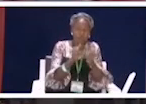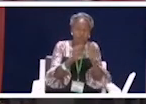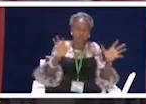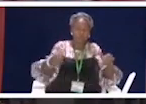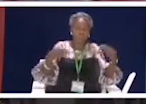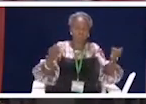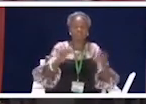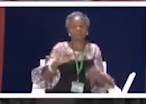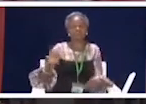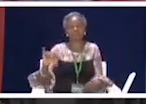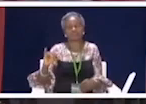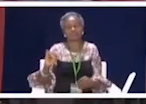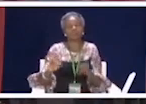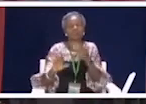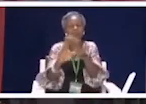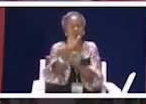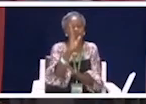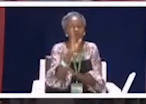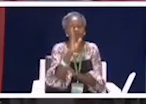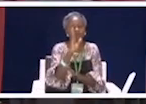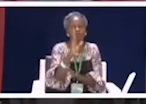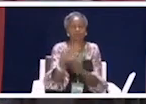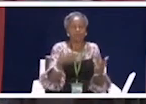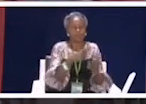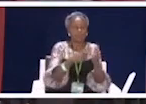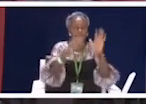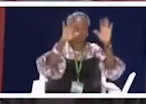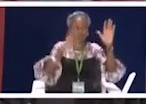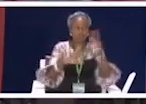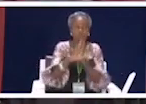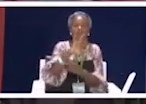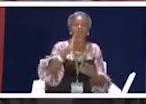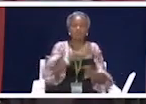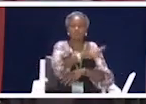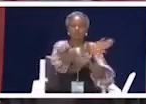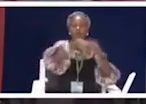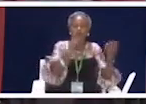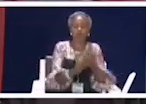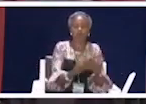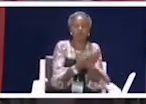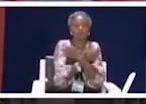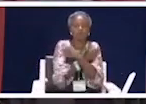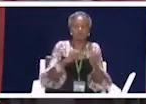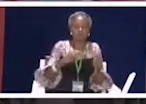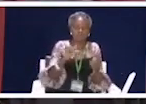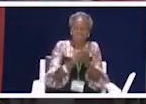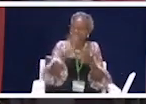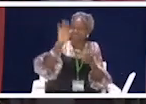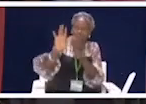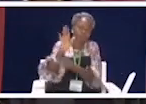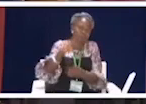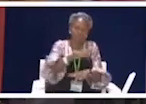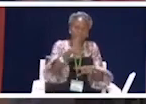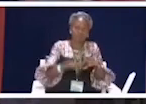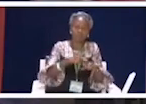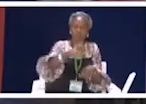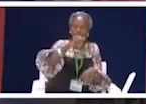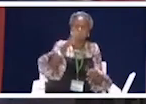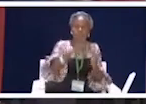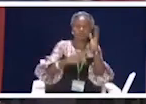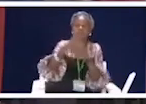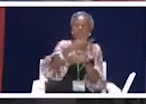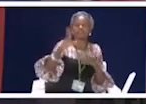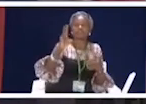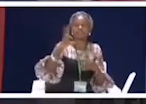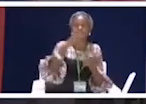giving. God, this wonderful God, is all loving. It is his nature. John 3:16 says, for God